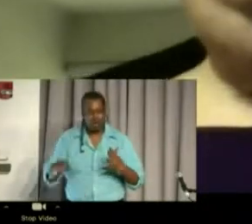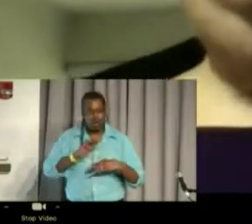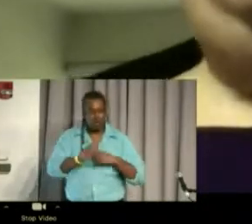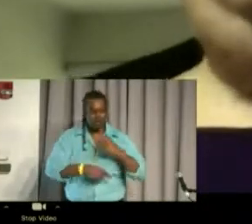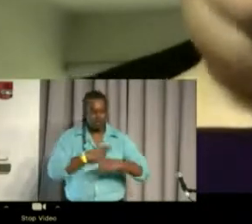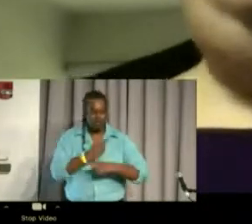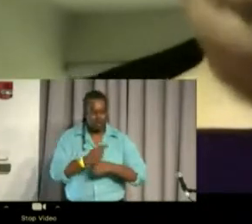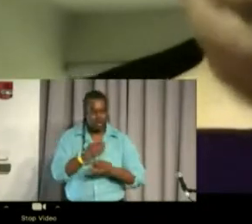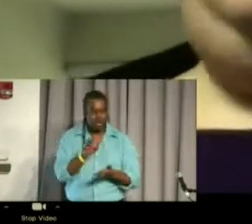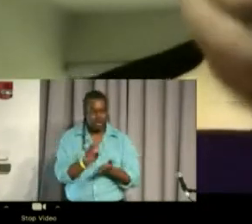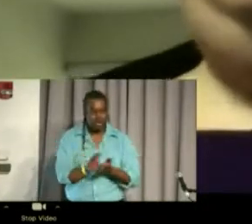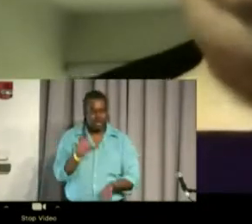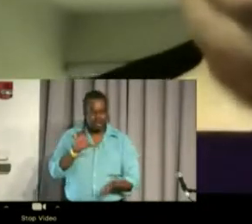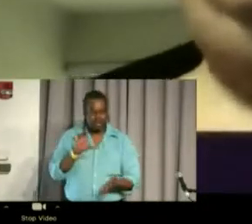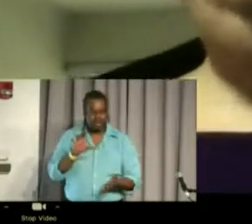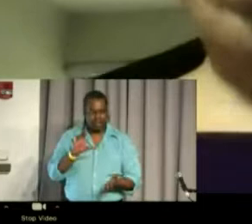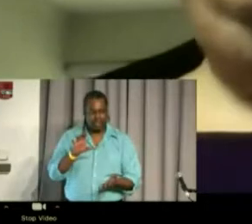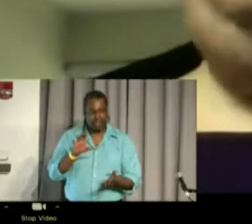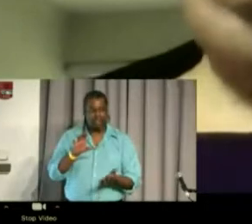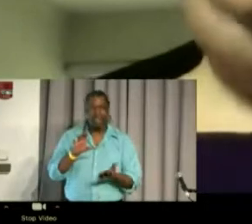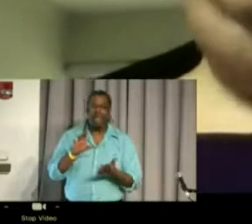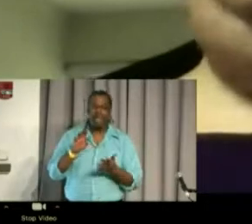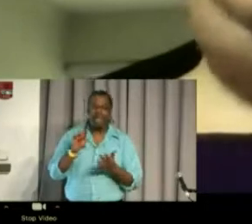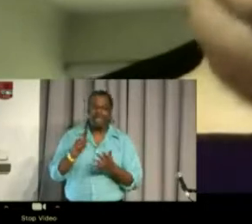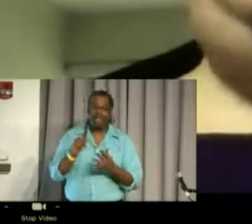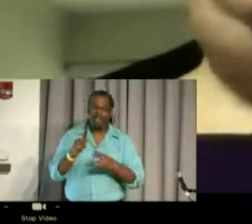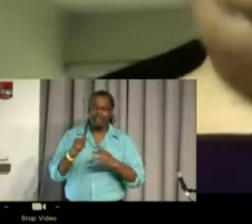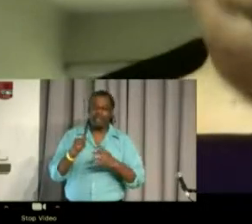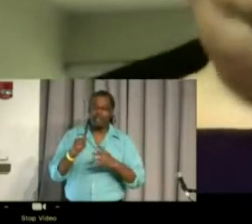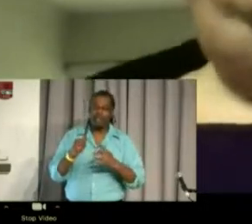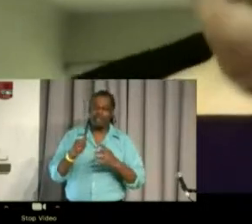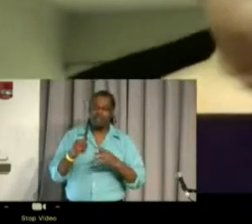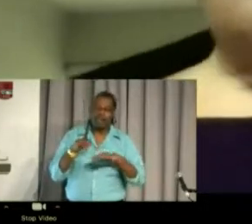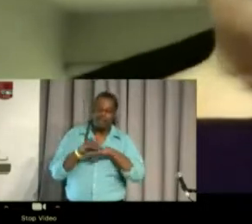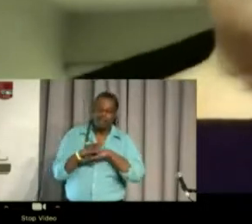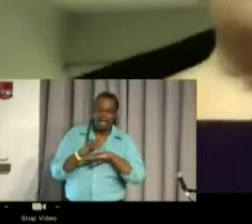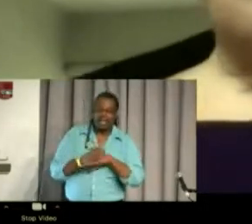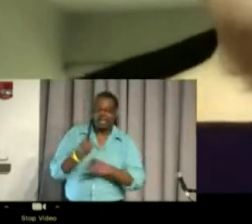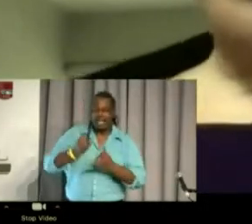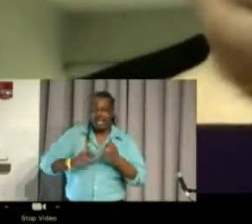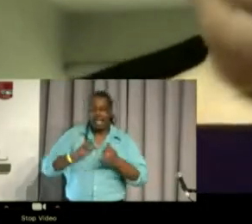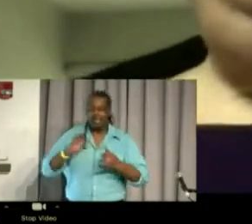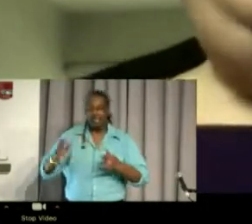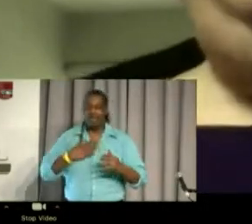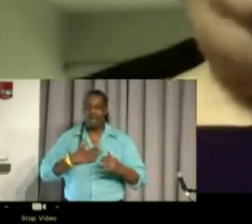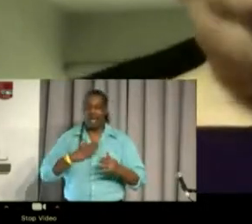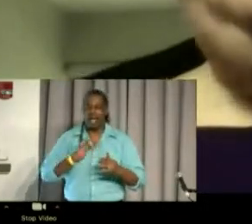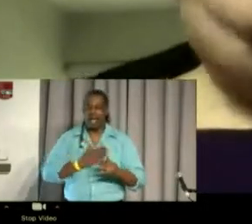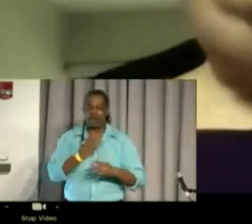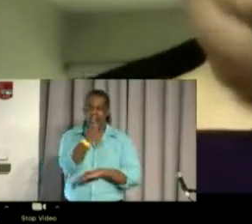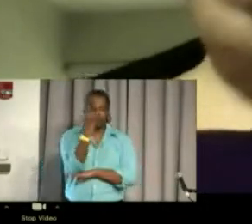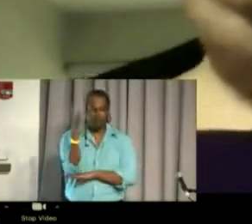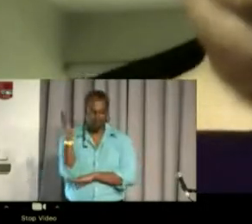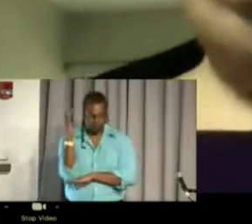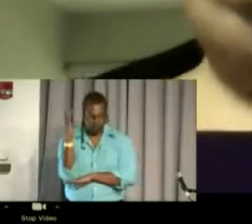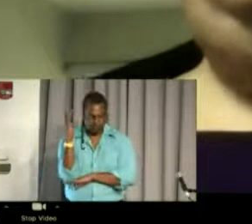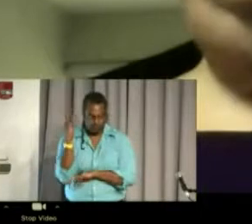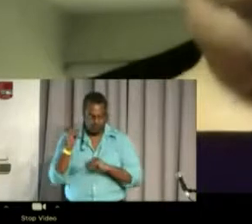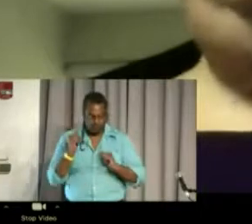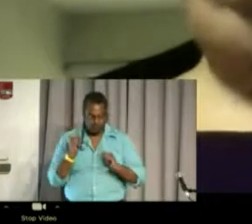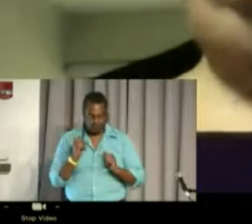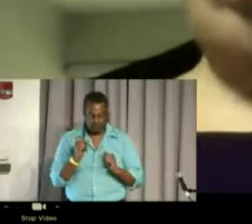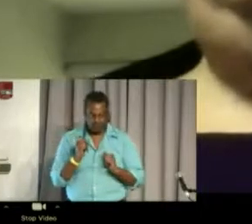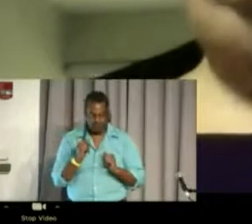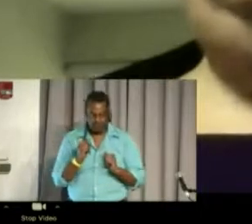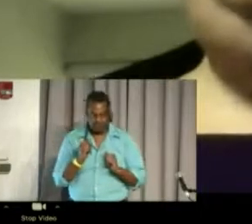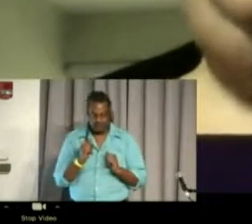capital is encroaching on the last of primary forests and of peasant-held farmlands. Deforestation and development catalyze the emergence